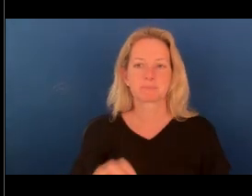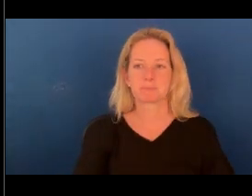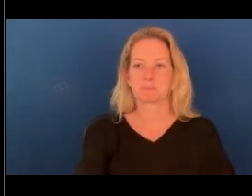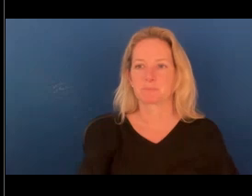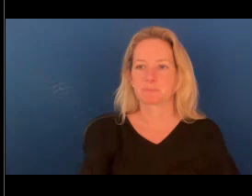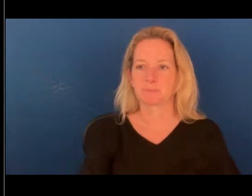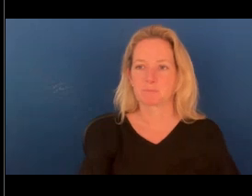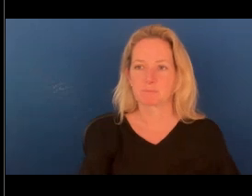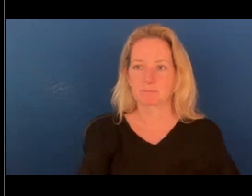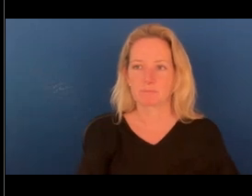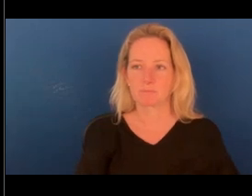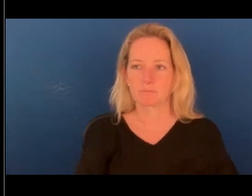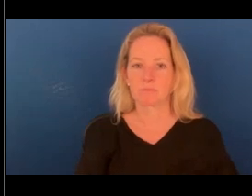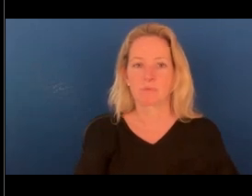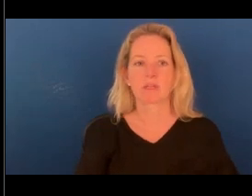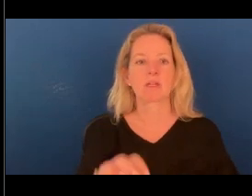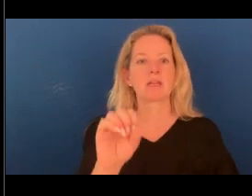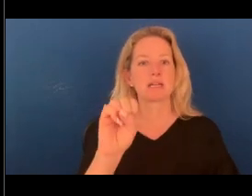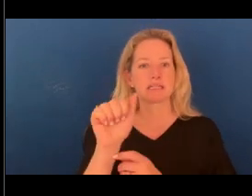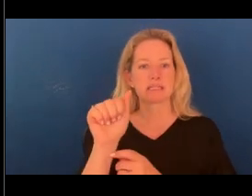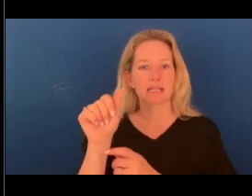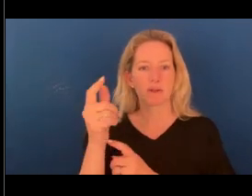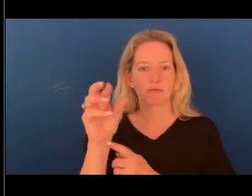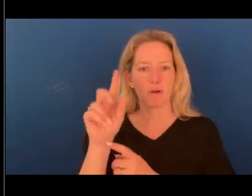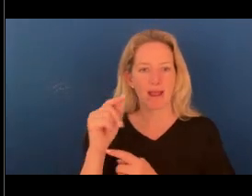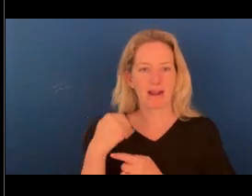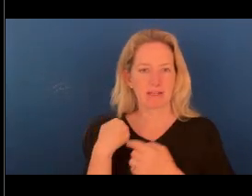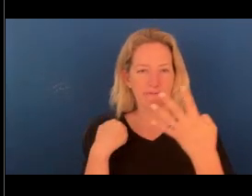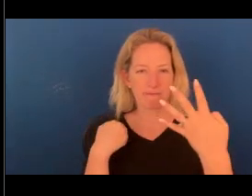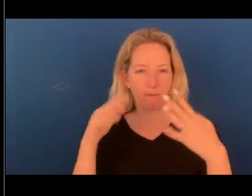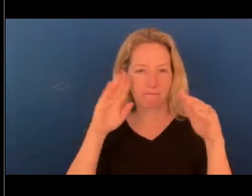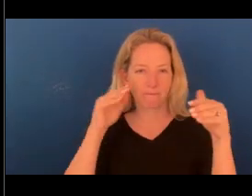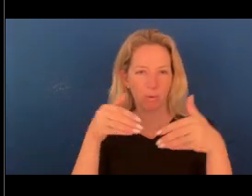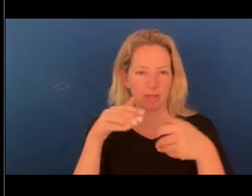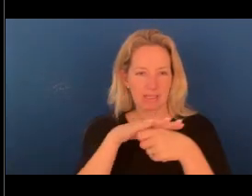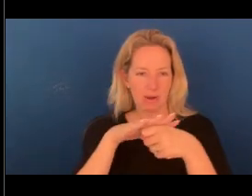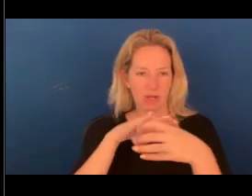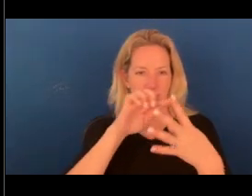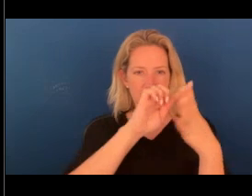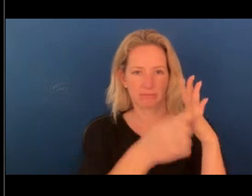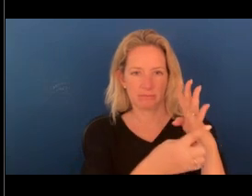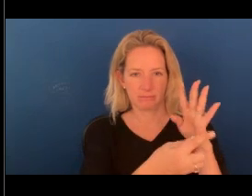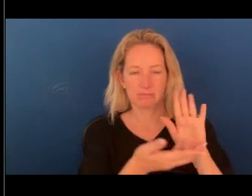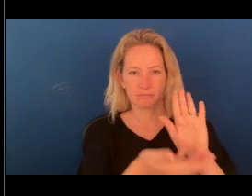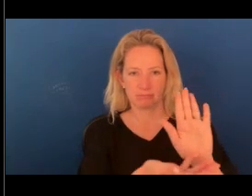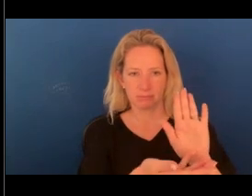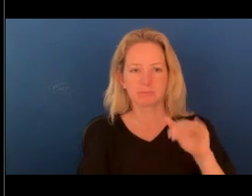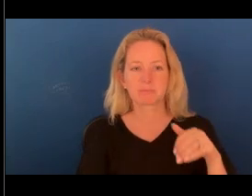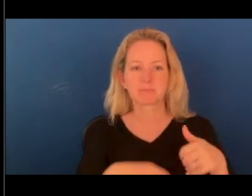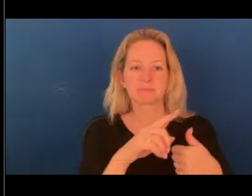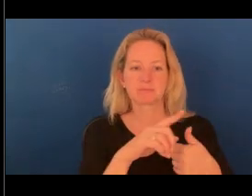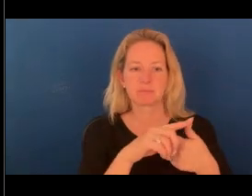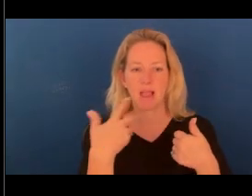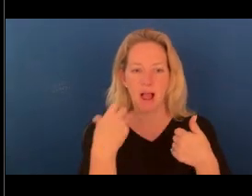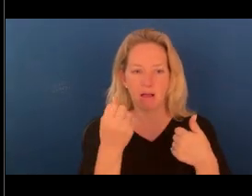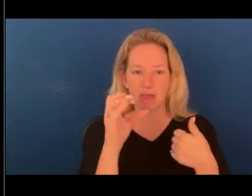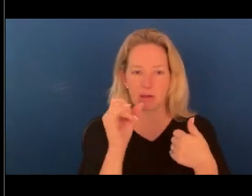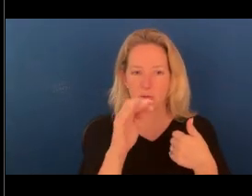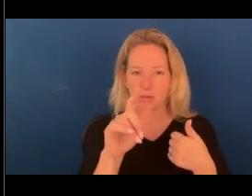Sea Grant has 4 focus areas: healthy coastal ecosystems, resilient communities and economies, sustainable fisheries